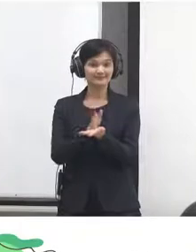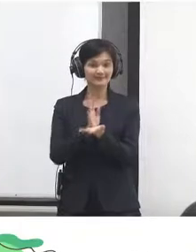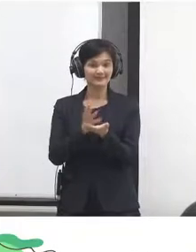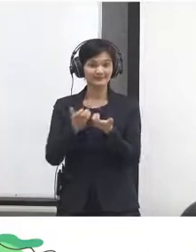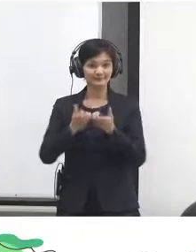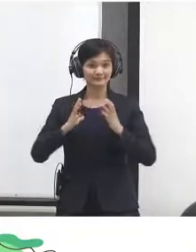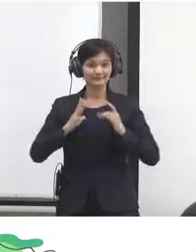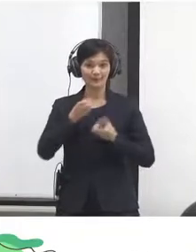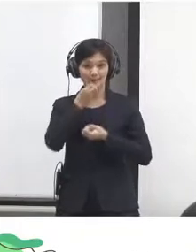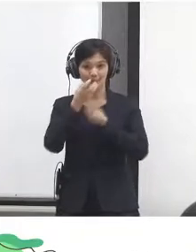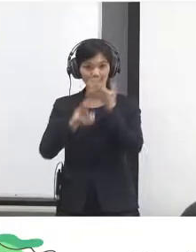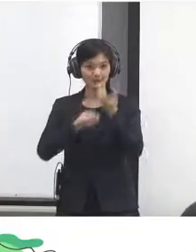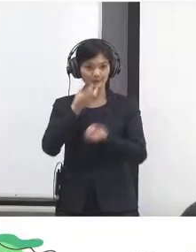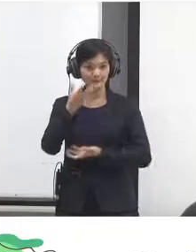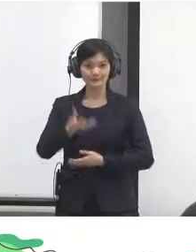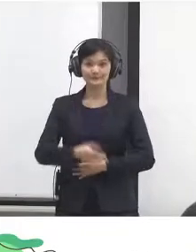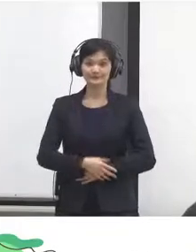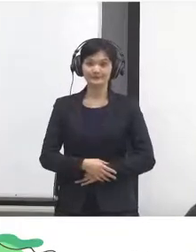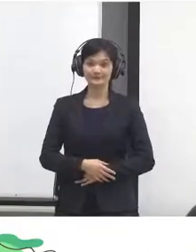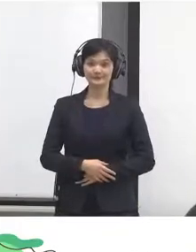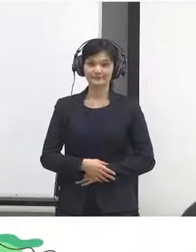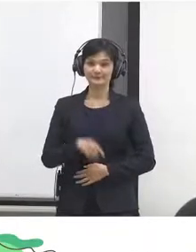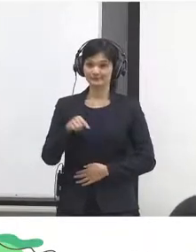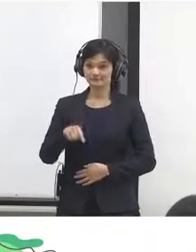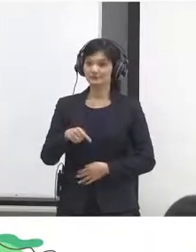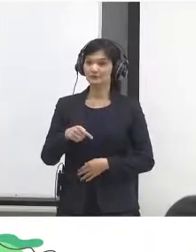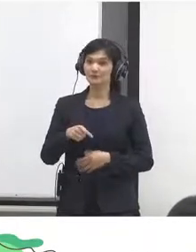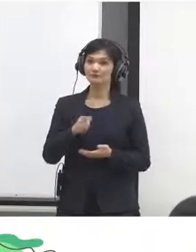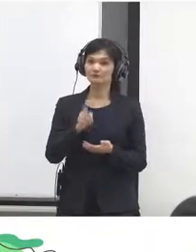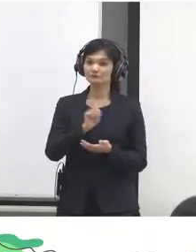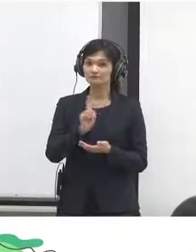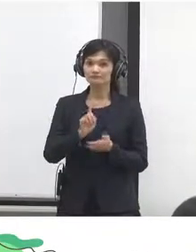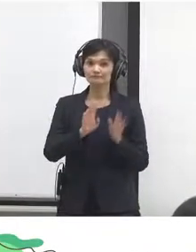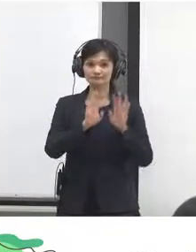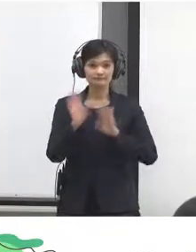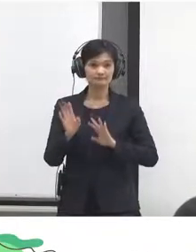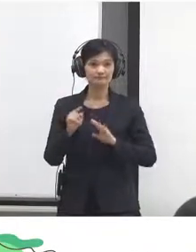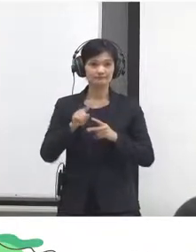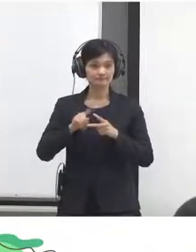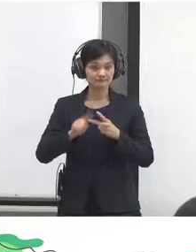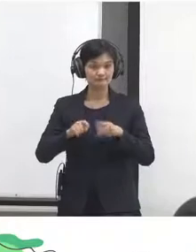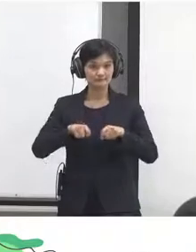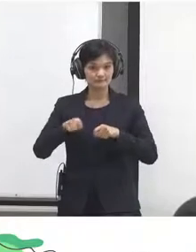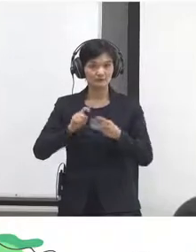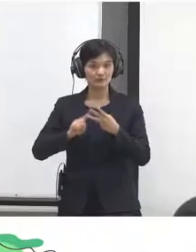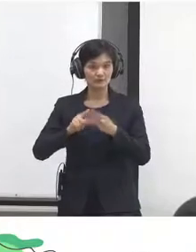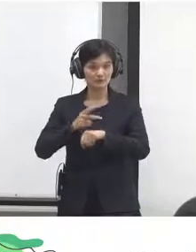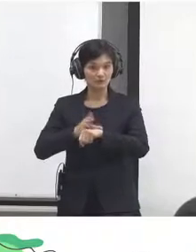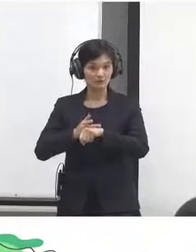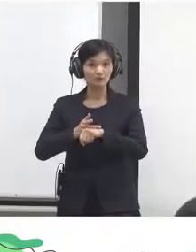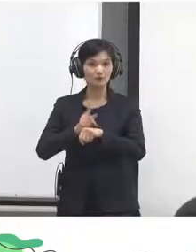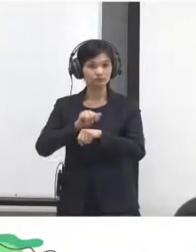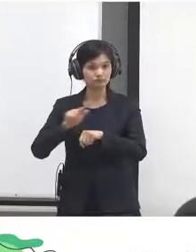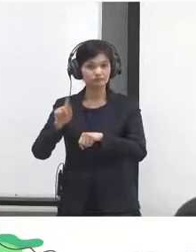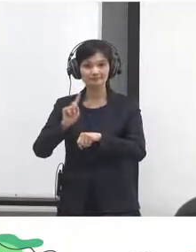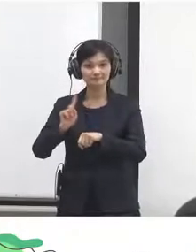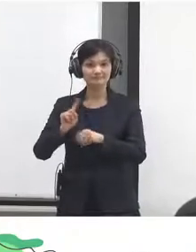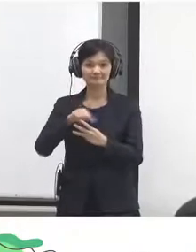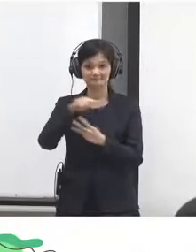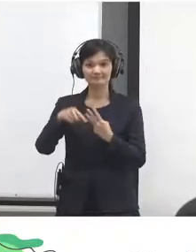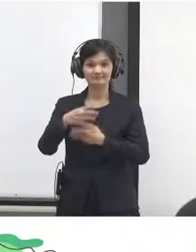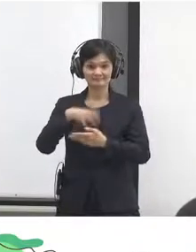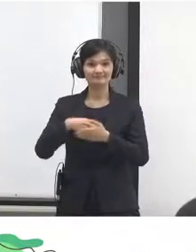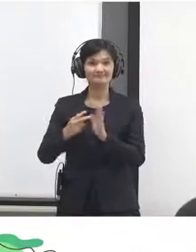and also the technology they use in their gender movement. And the third, we will talk more about like how we co-organize the